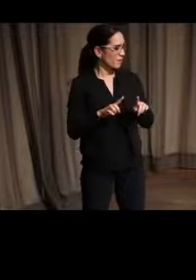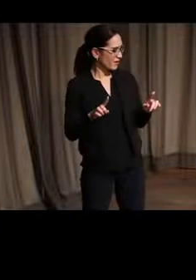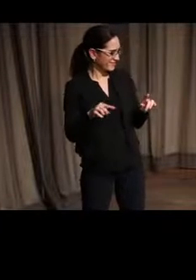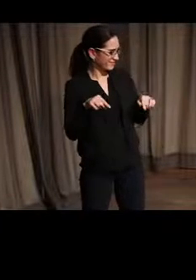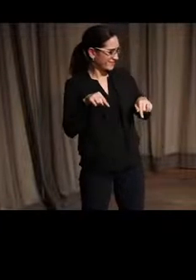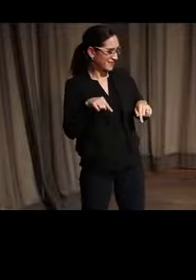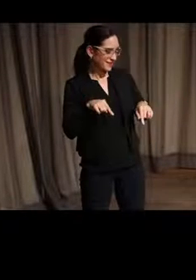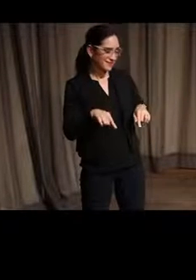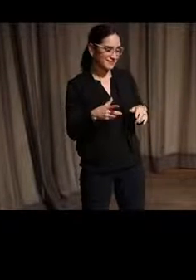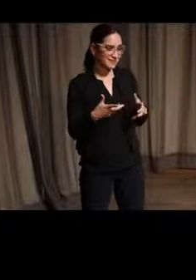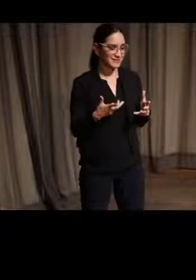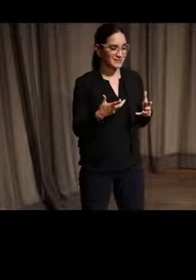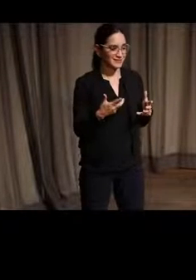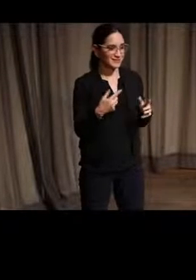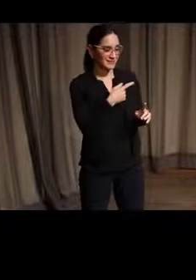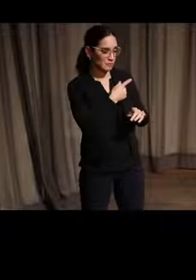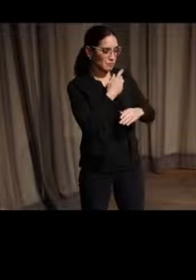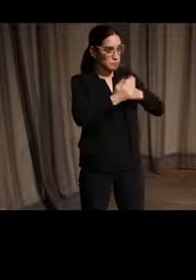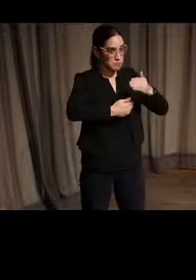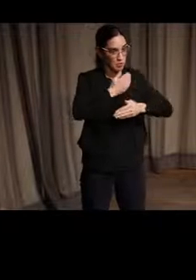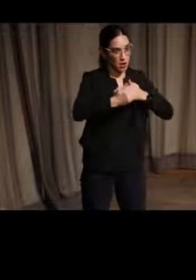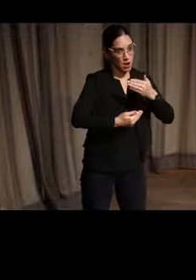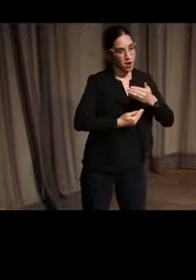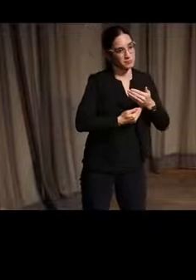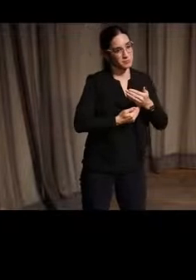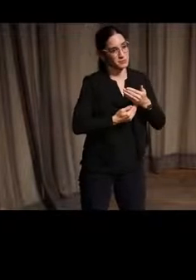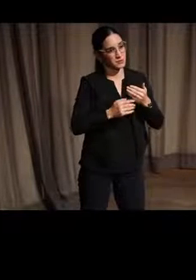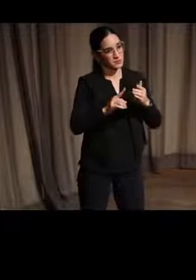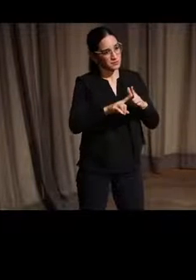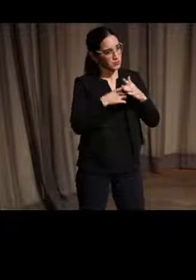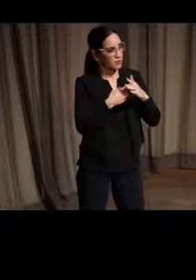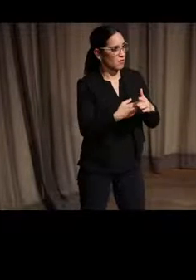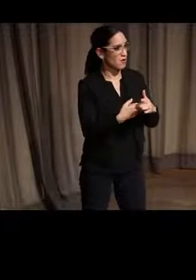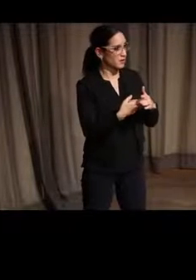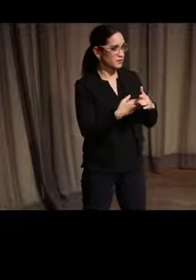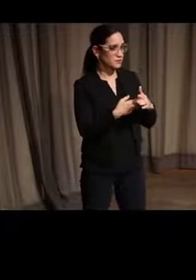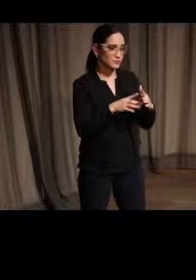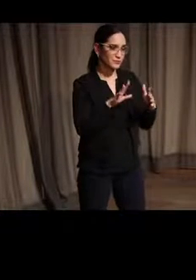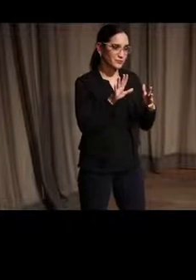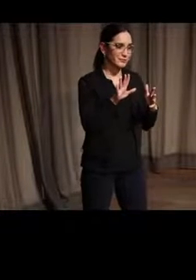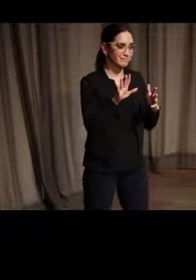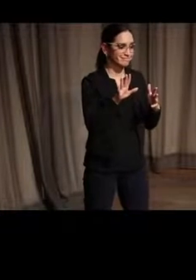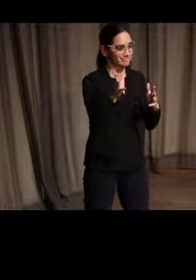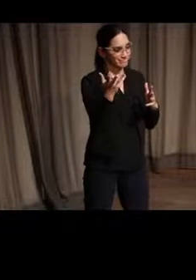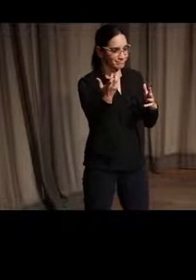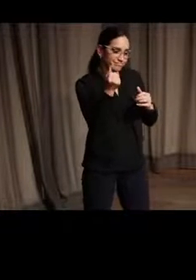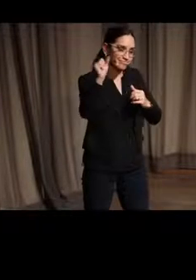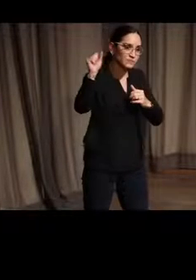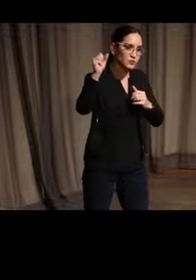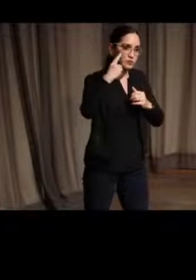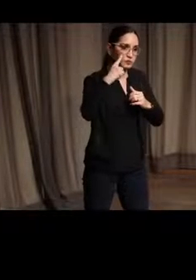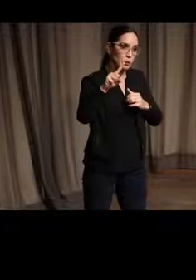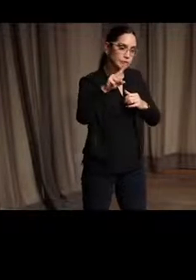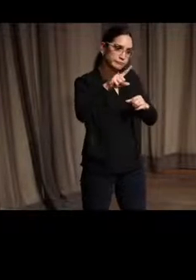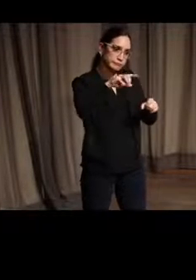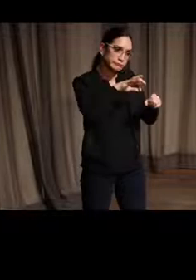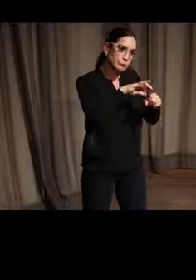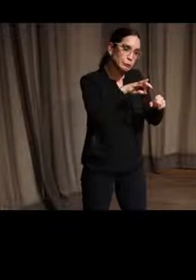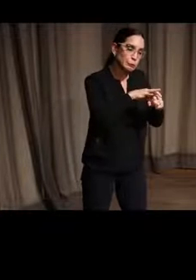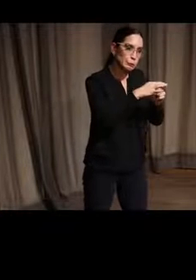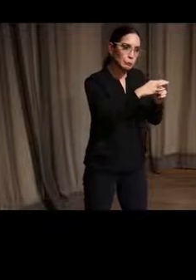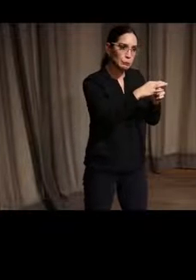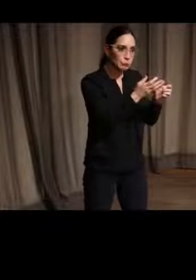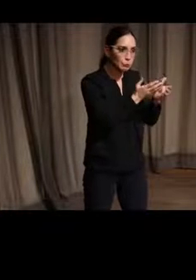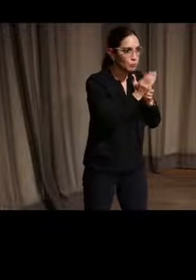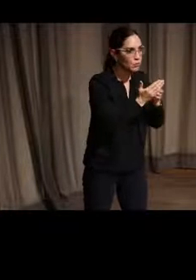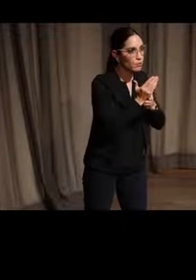the suffragettes actually broke storefront windows in their fight to gain the right to vote. And glass